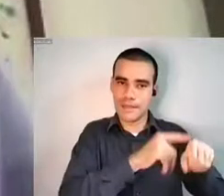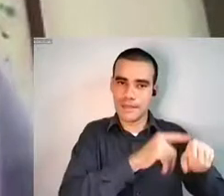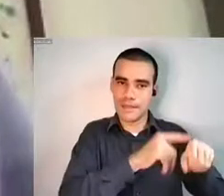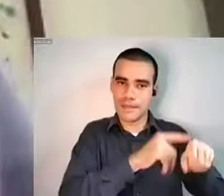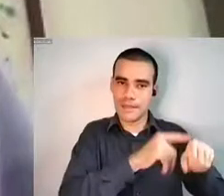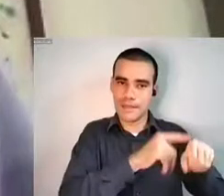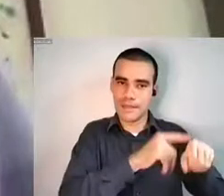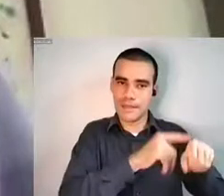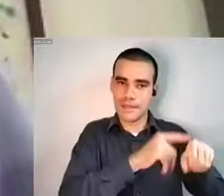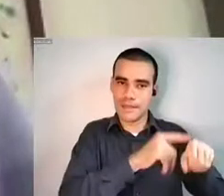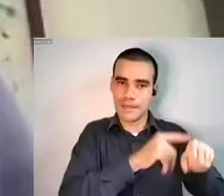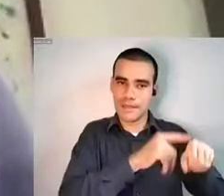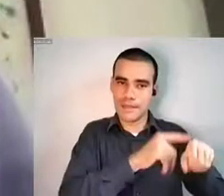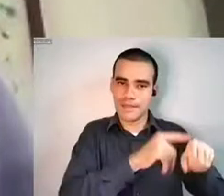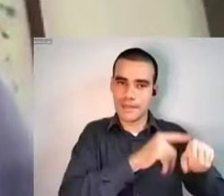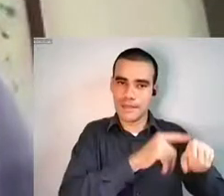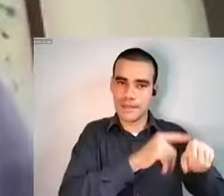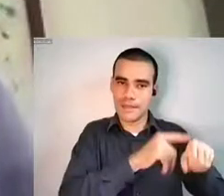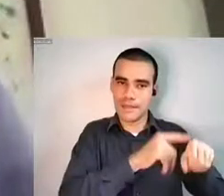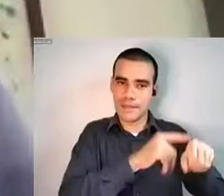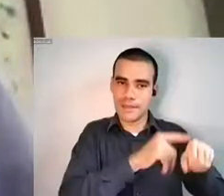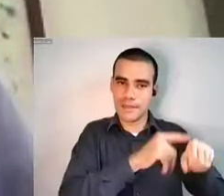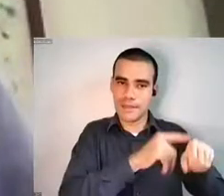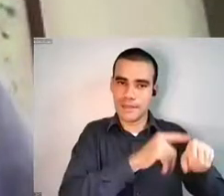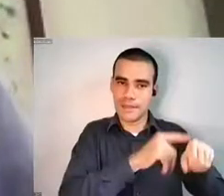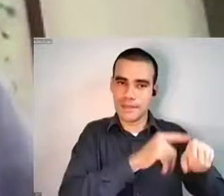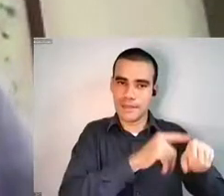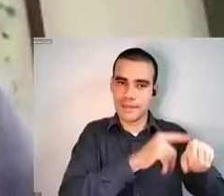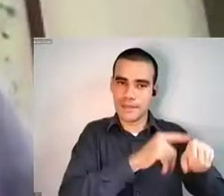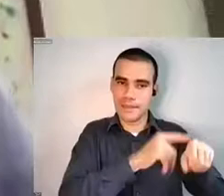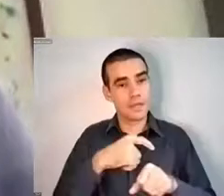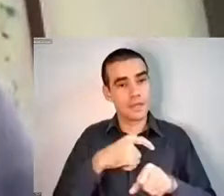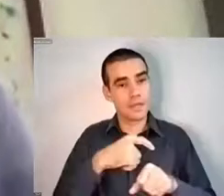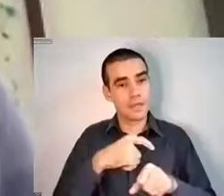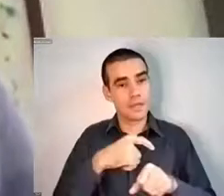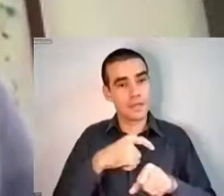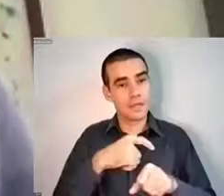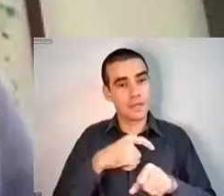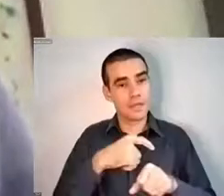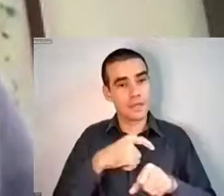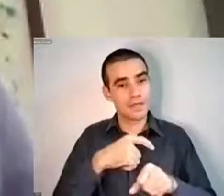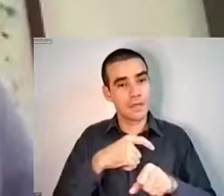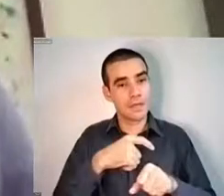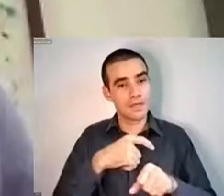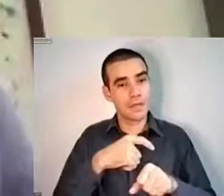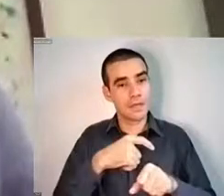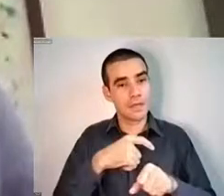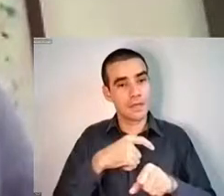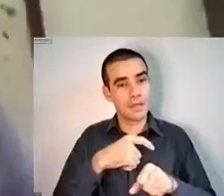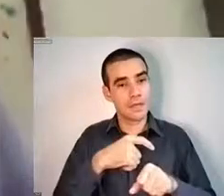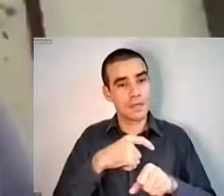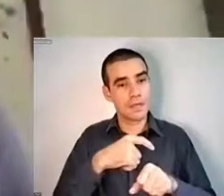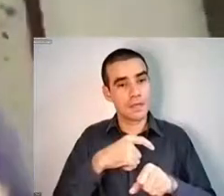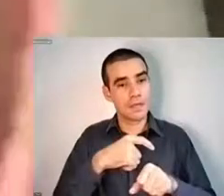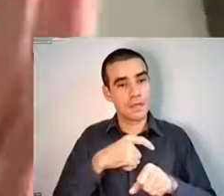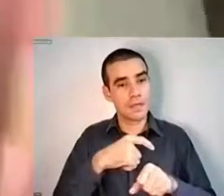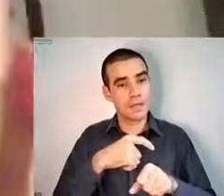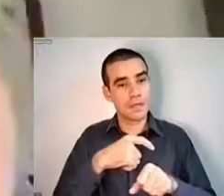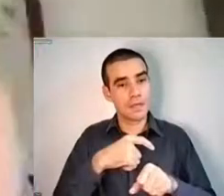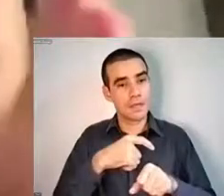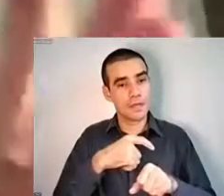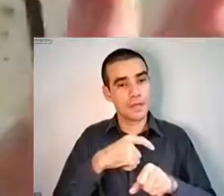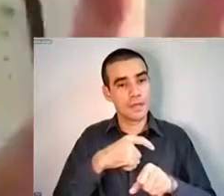And that took long years, because I had to educate the teachers inside what we thought and we